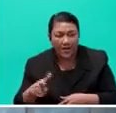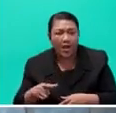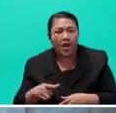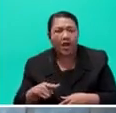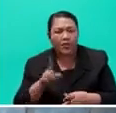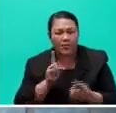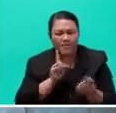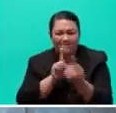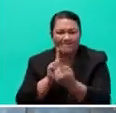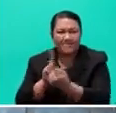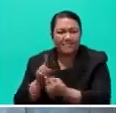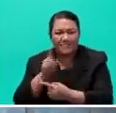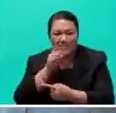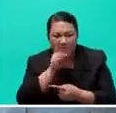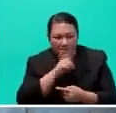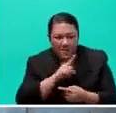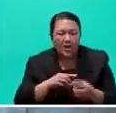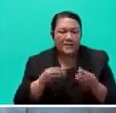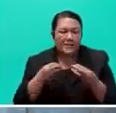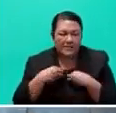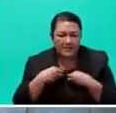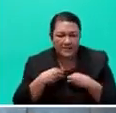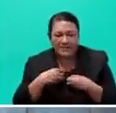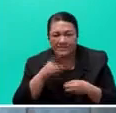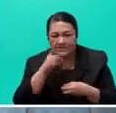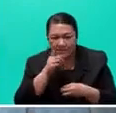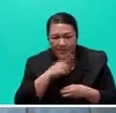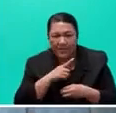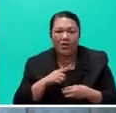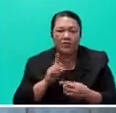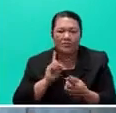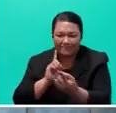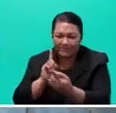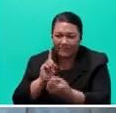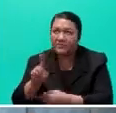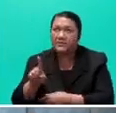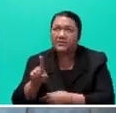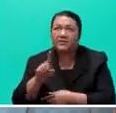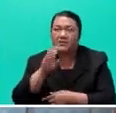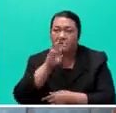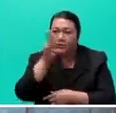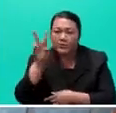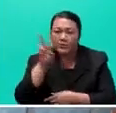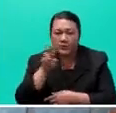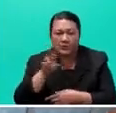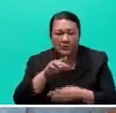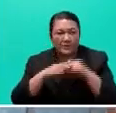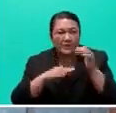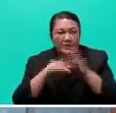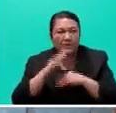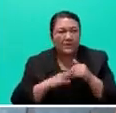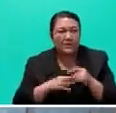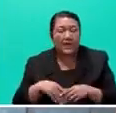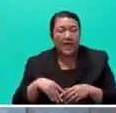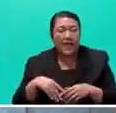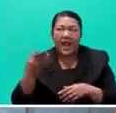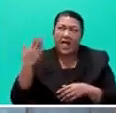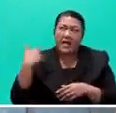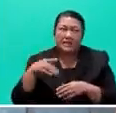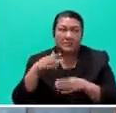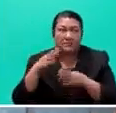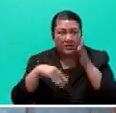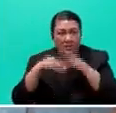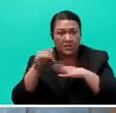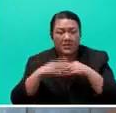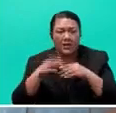people. The initial building that was there for Fiji times where the